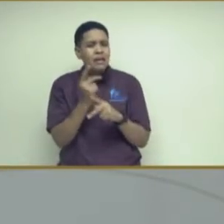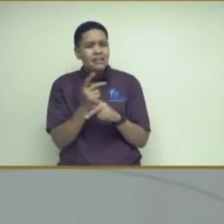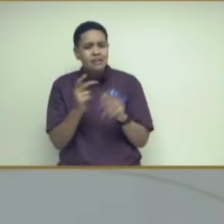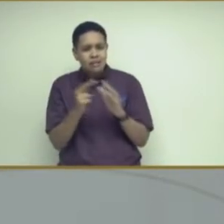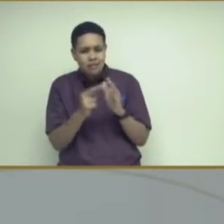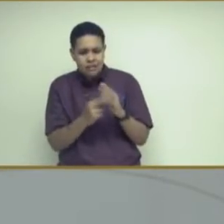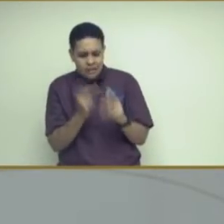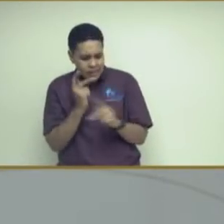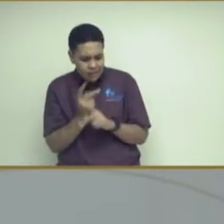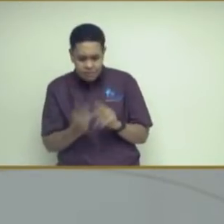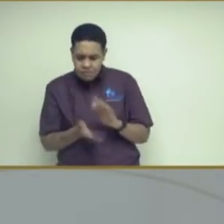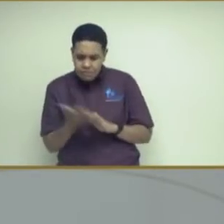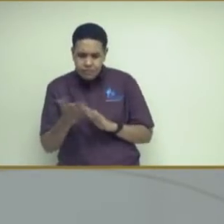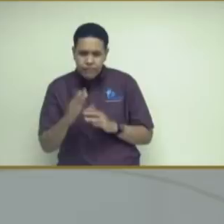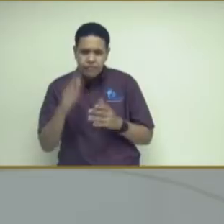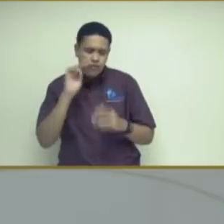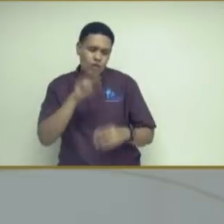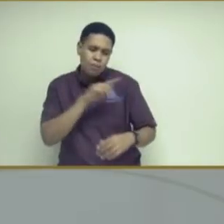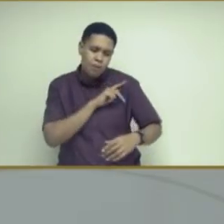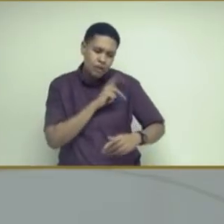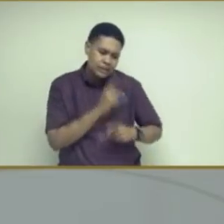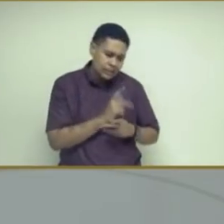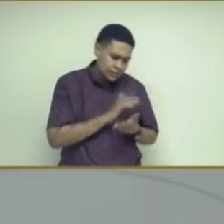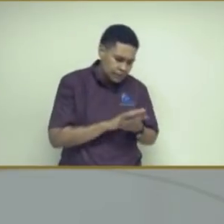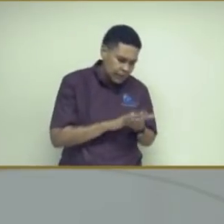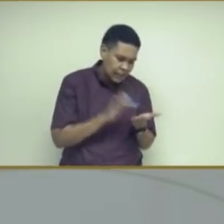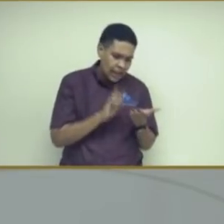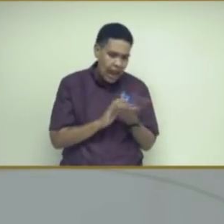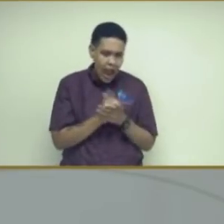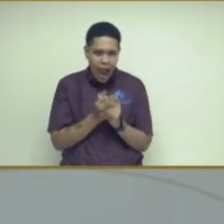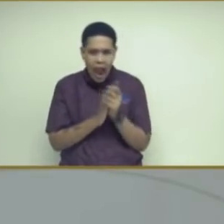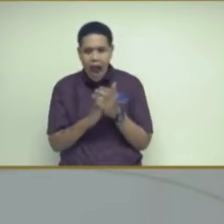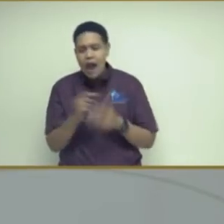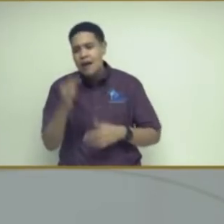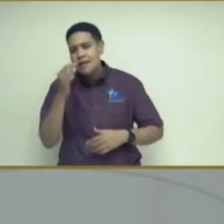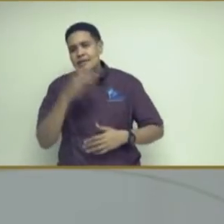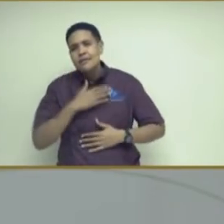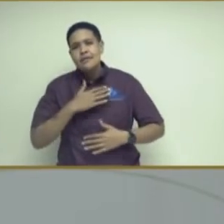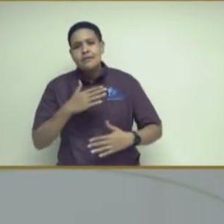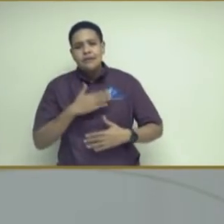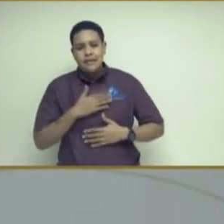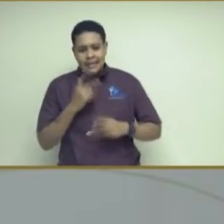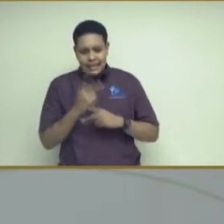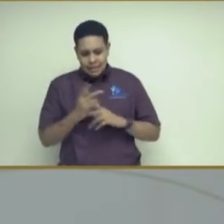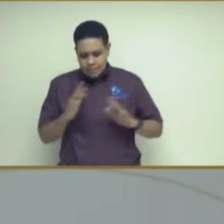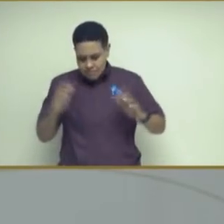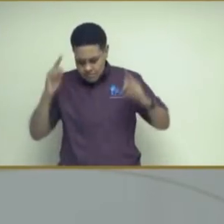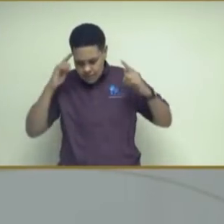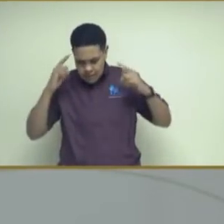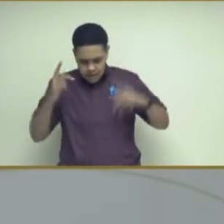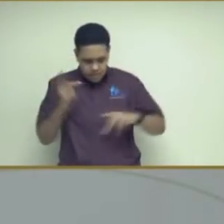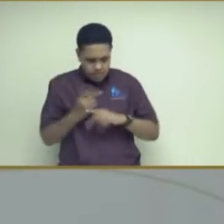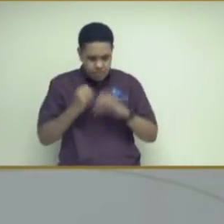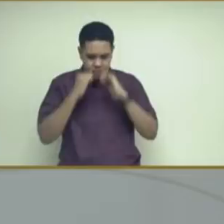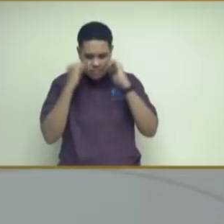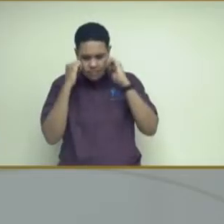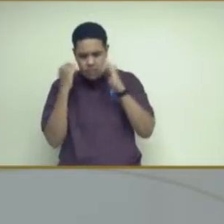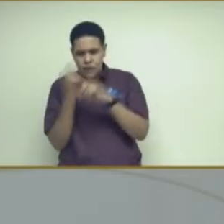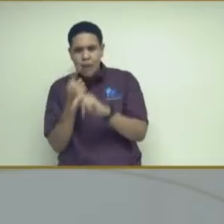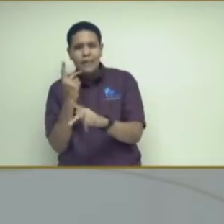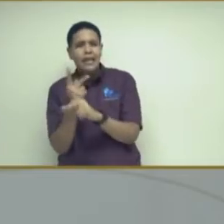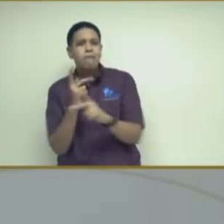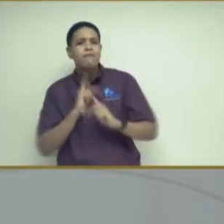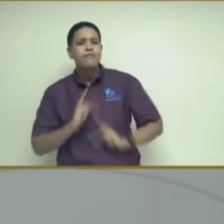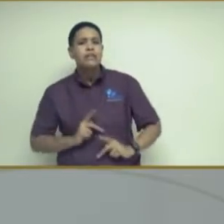measures in terms of personal hygiene, hand hygiene, respiratory hygiene, and ensuring that they keep the physical